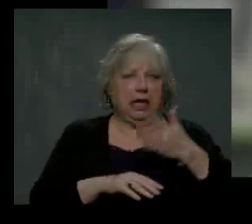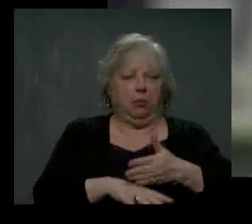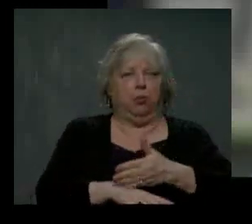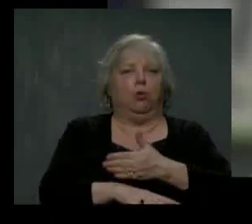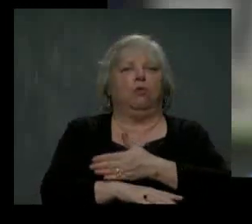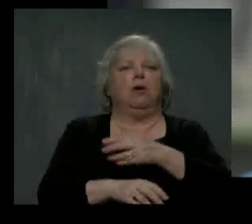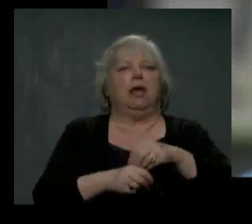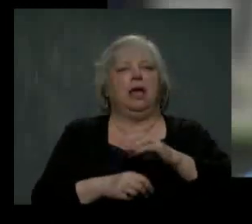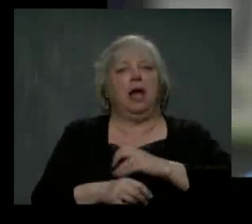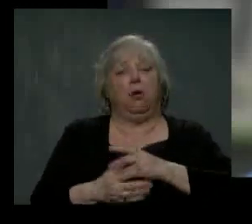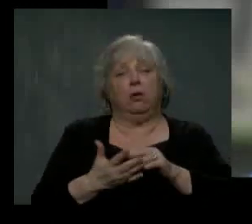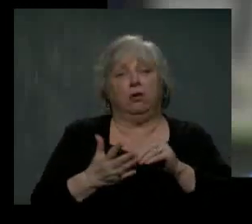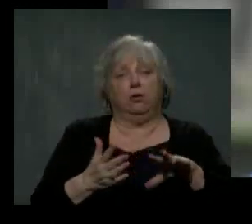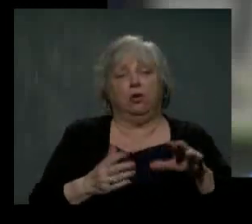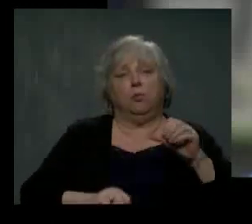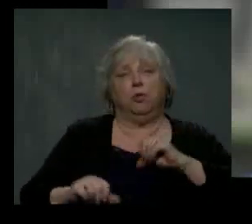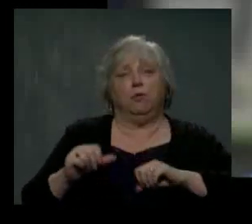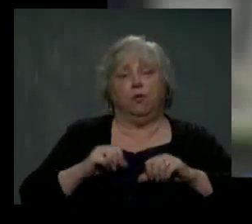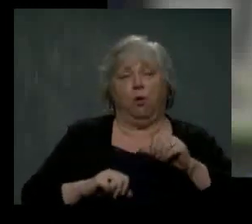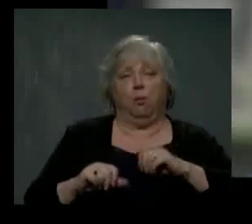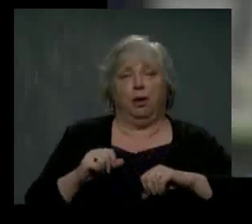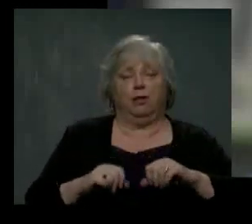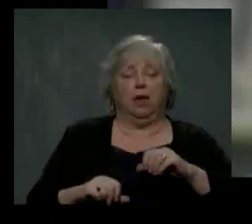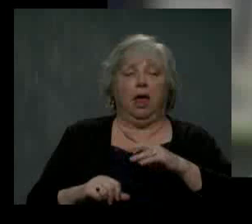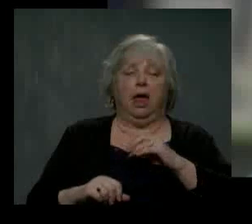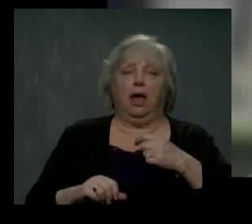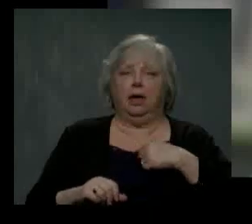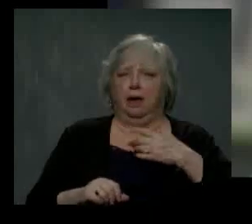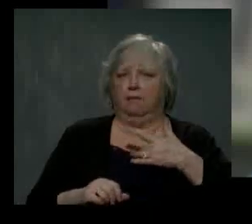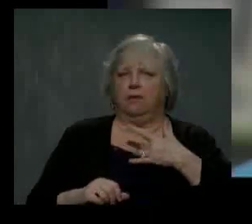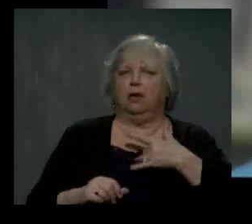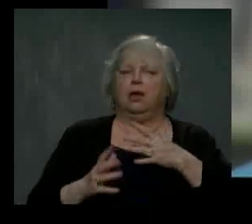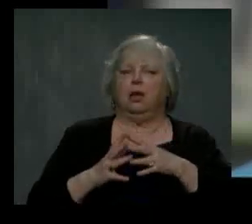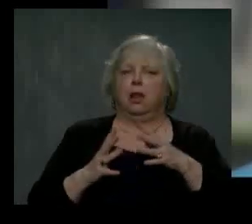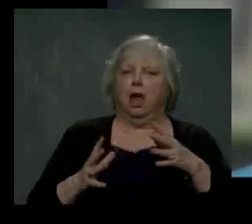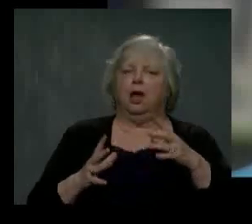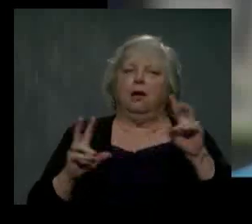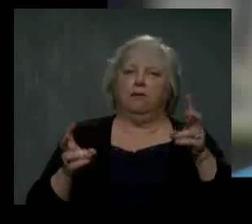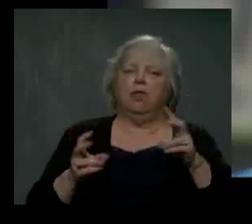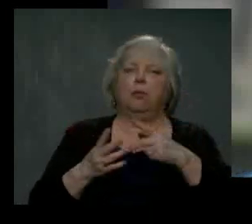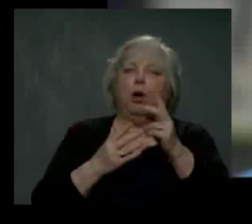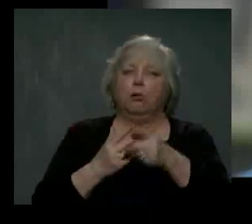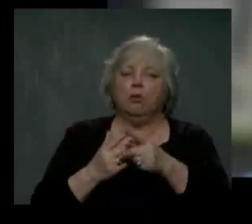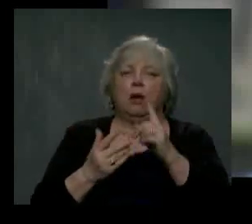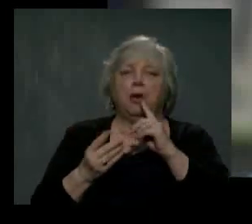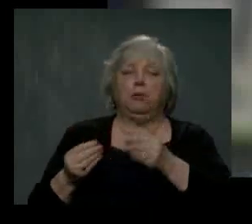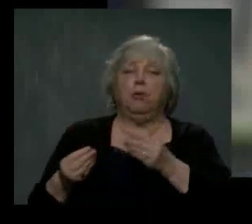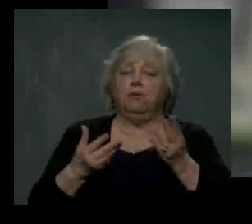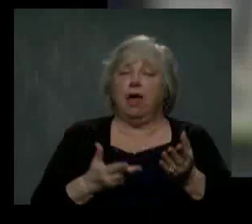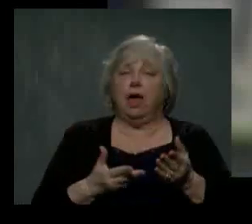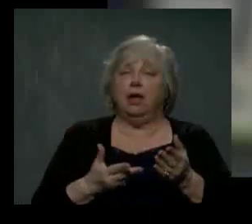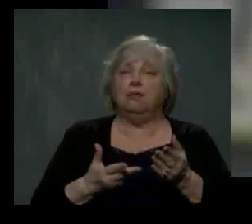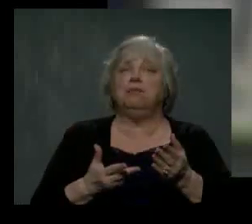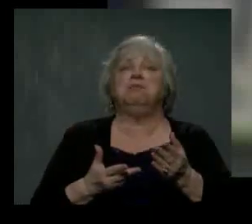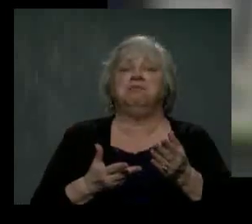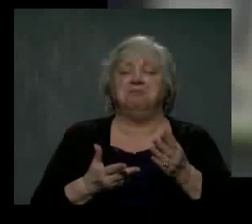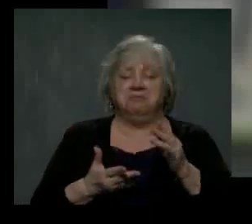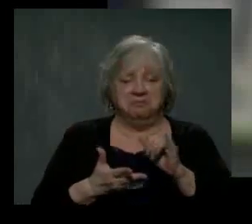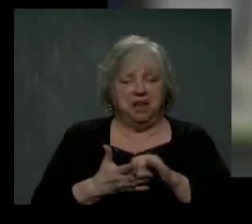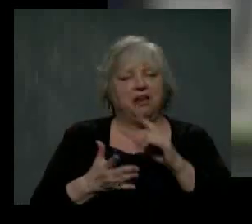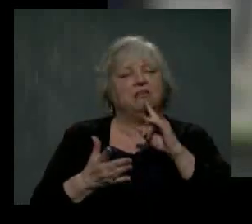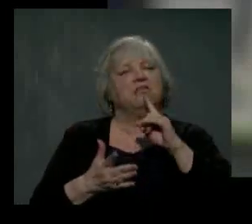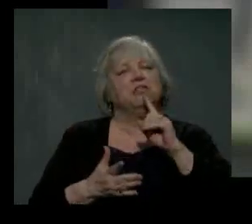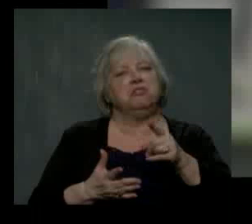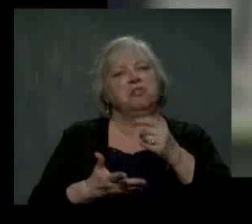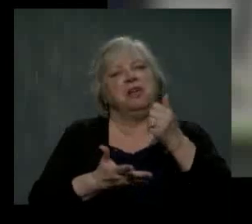student performance that I feel a lot of what the Love Your School has provided, I feel that it most definitely has helped